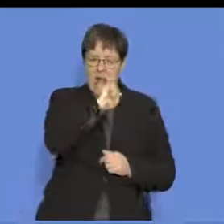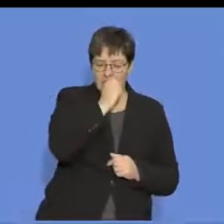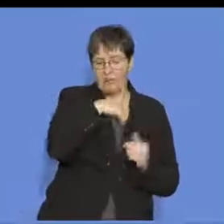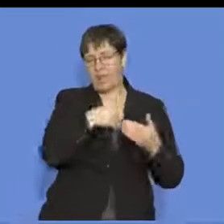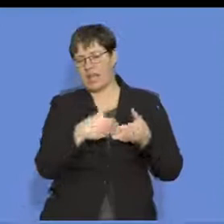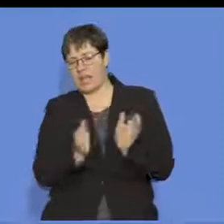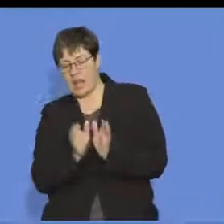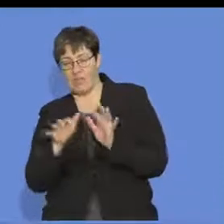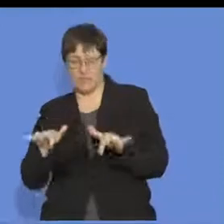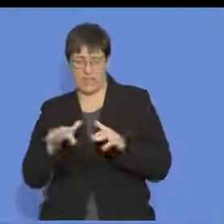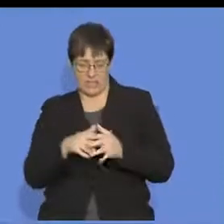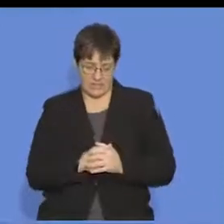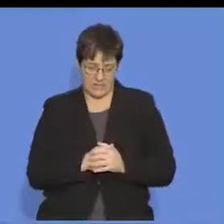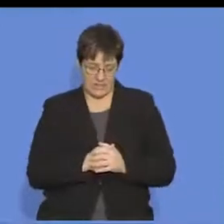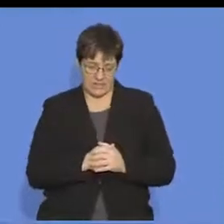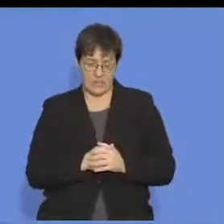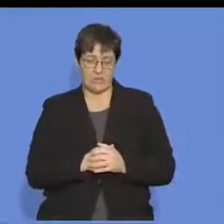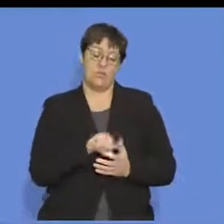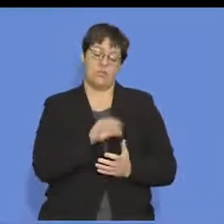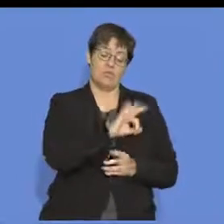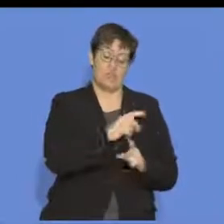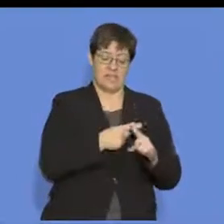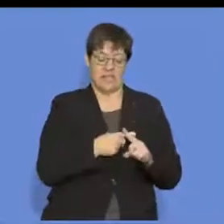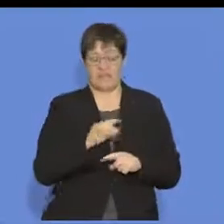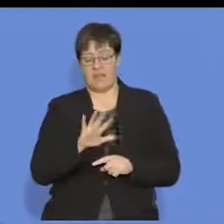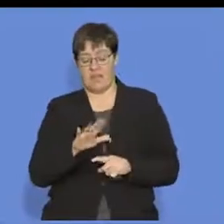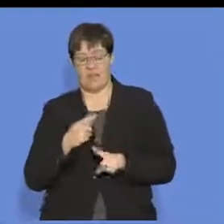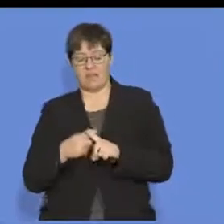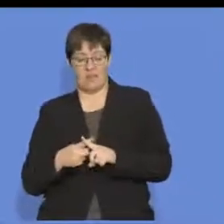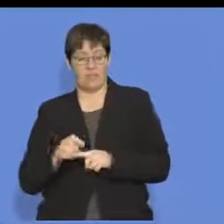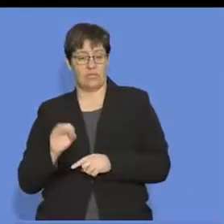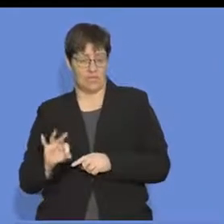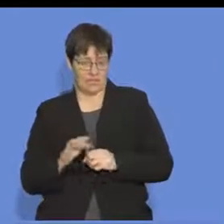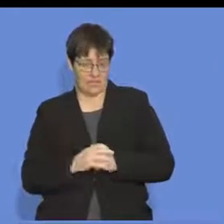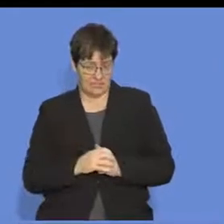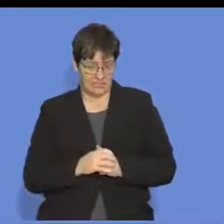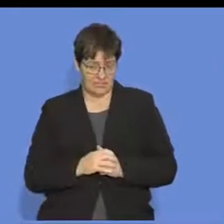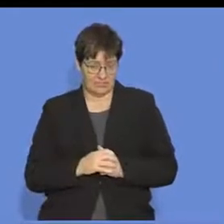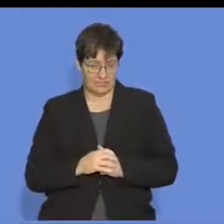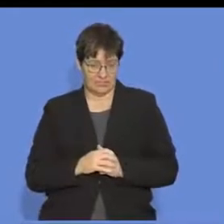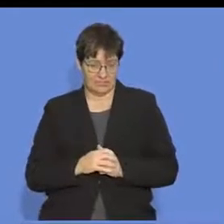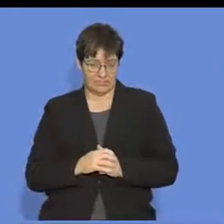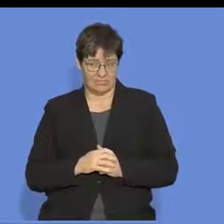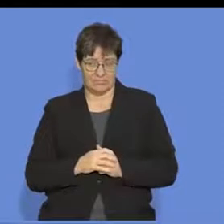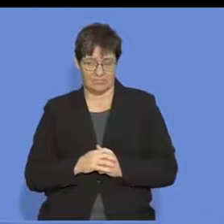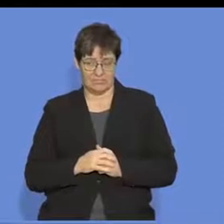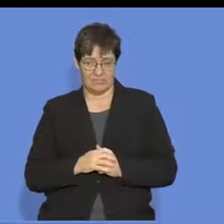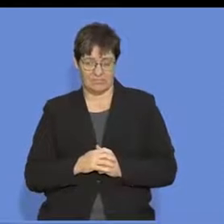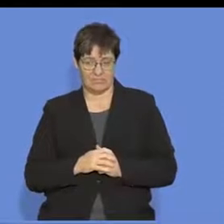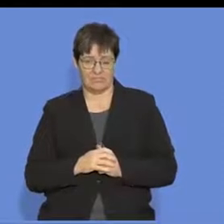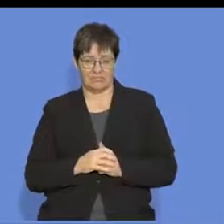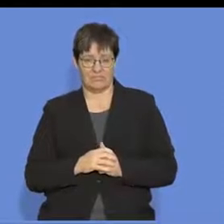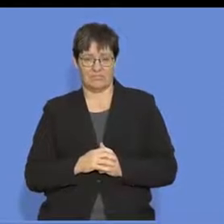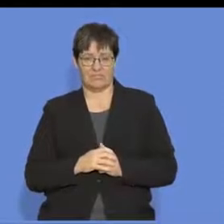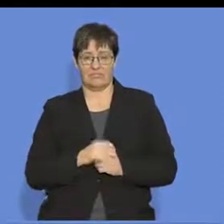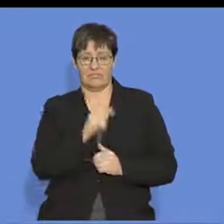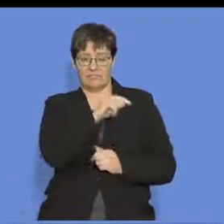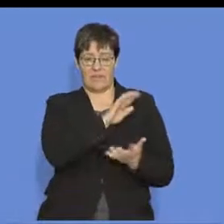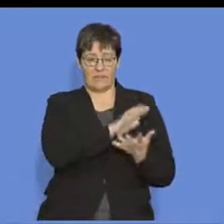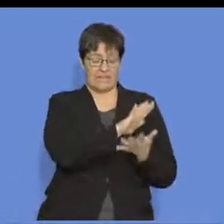cake, or jelly. So we have 3 choices. And we multiply that. 3 times 5